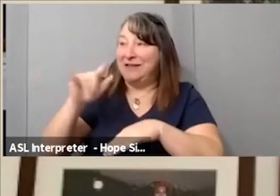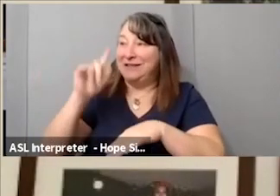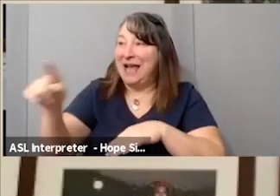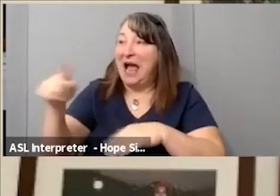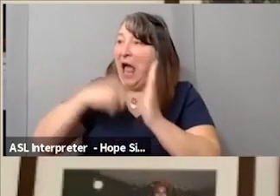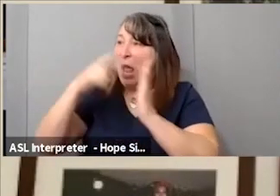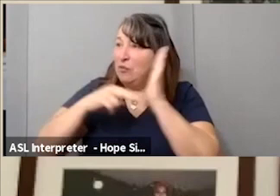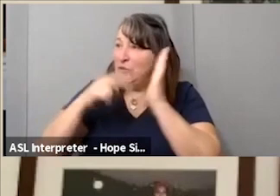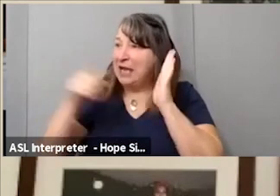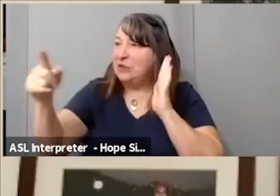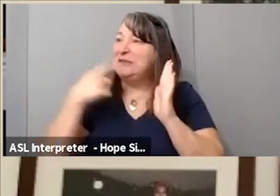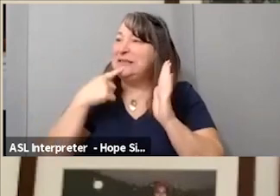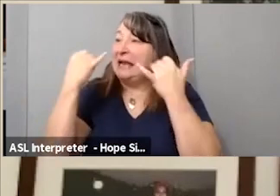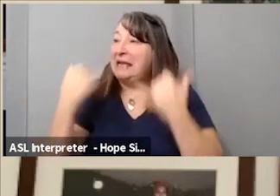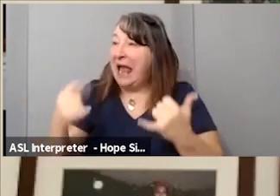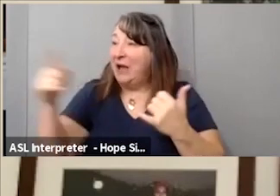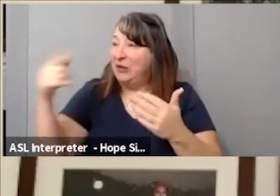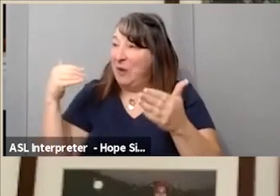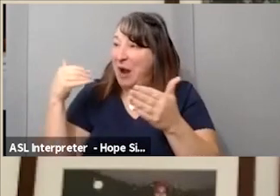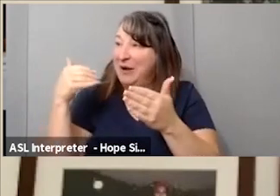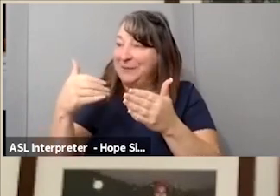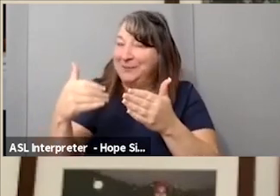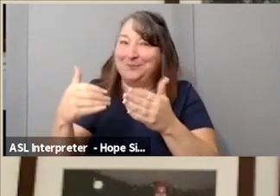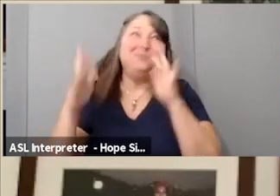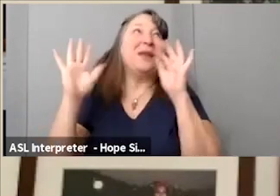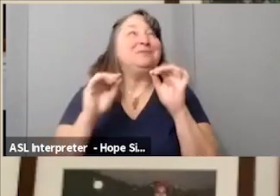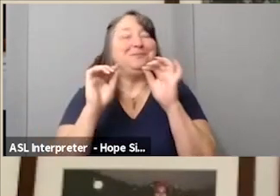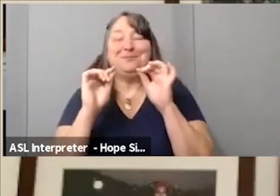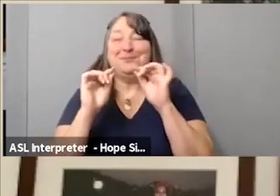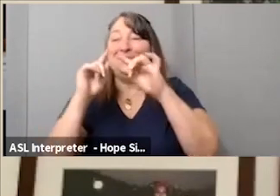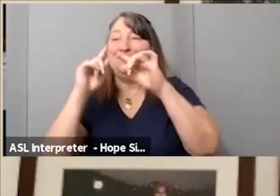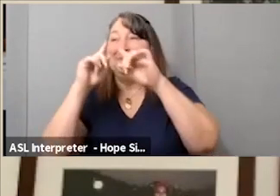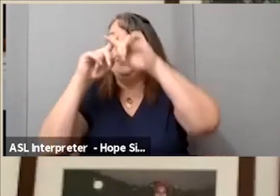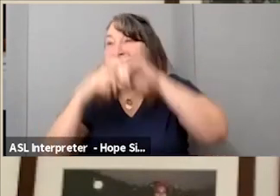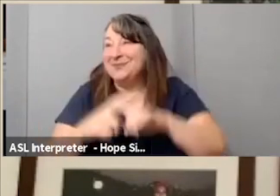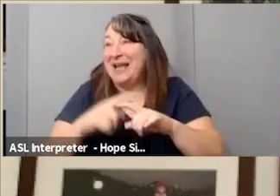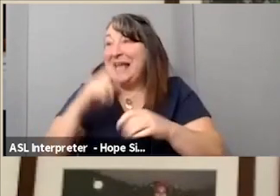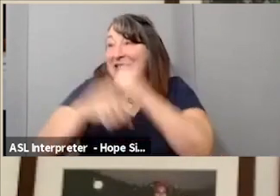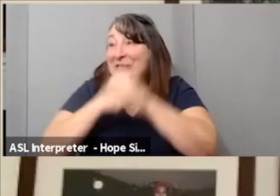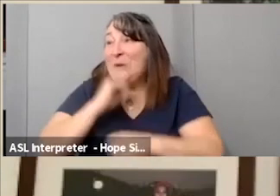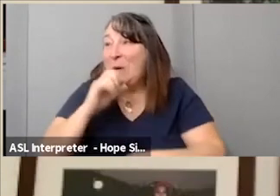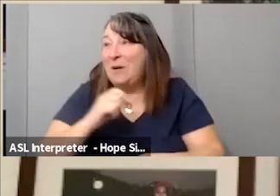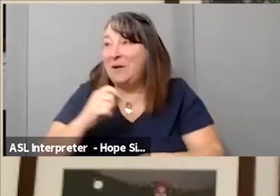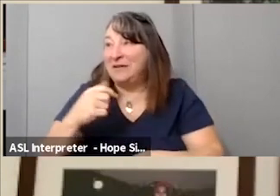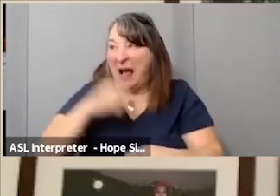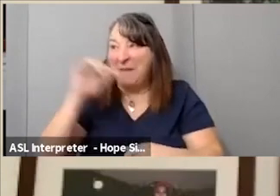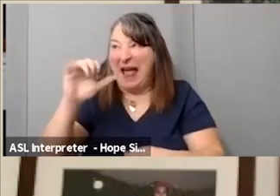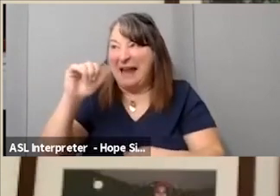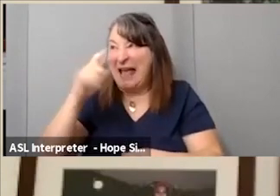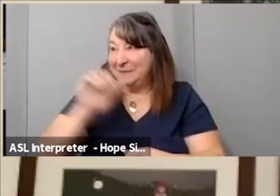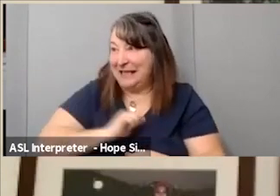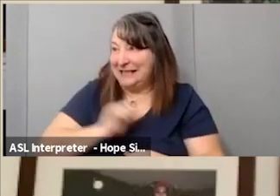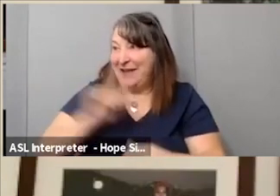say that now you're approaching X years old, which I just turned myself. You're risky. You're